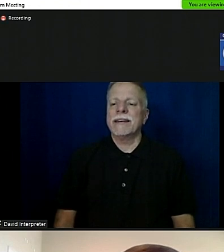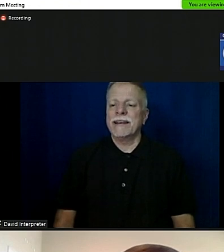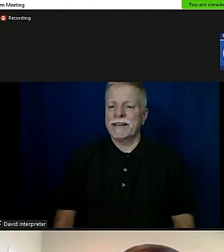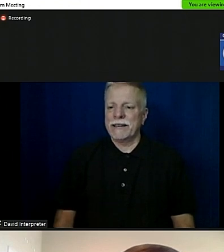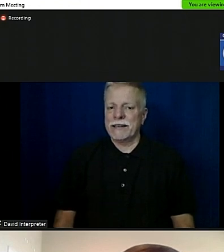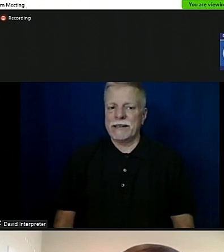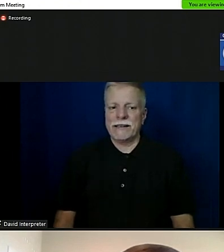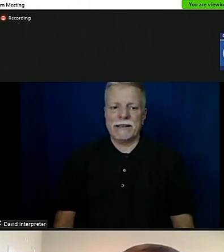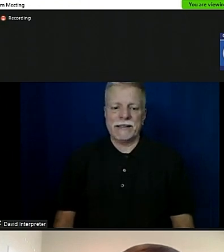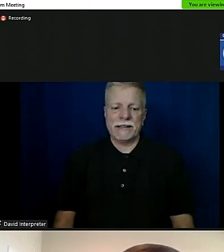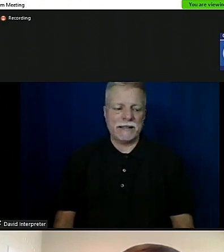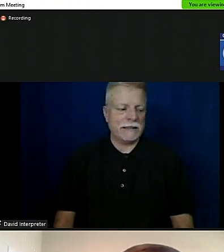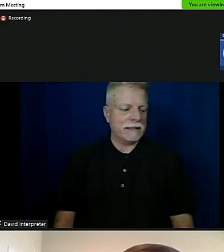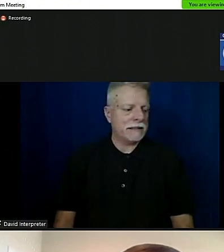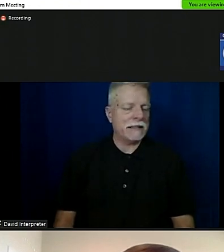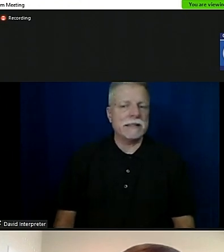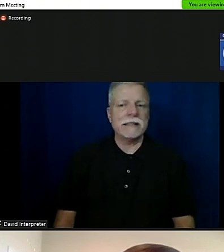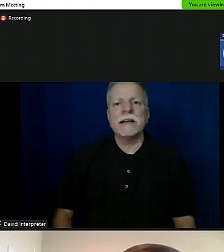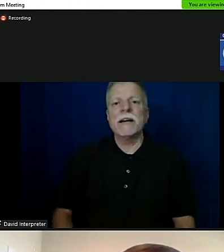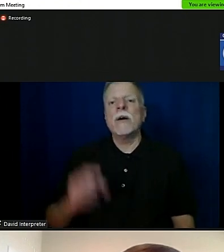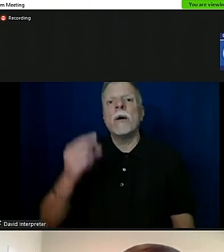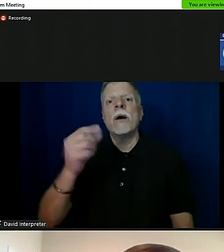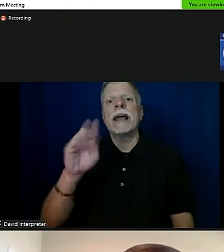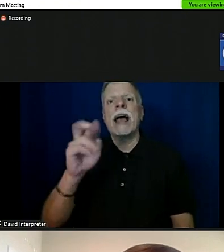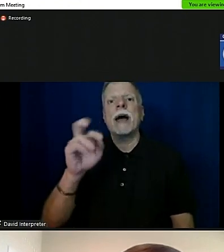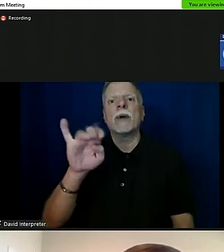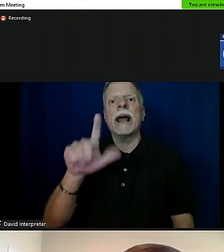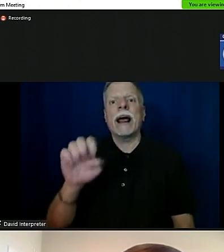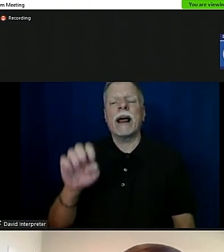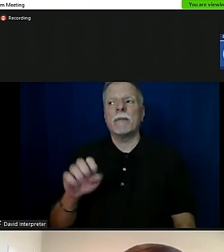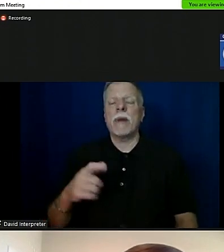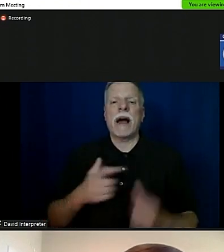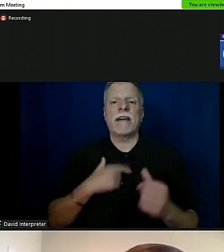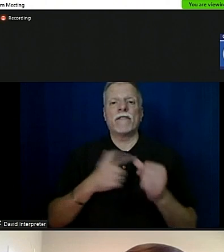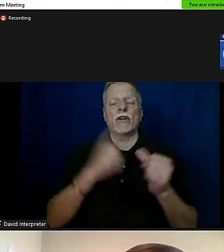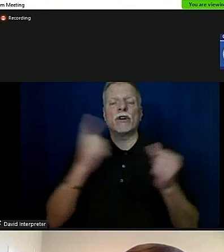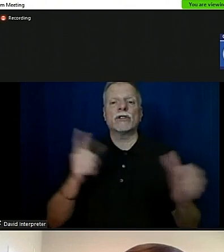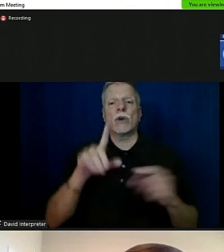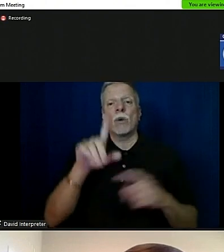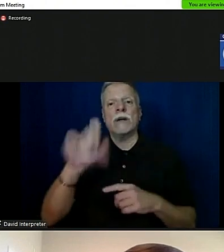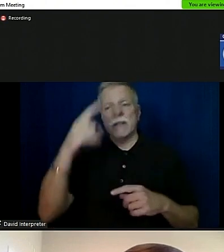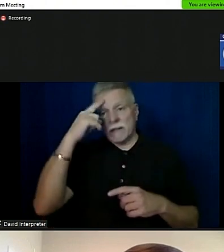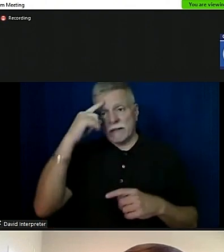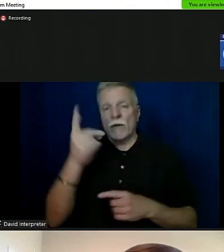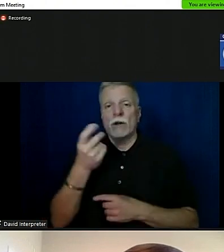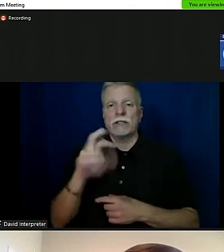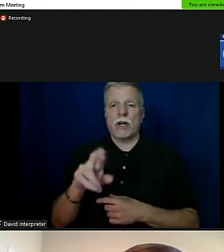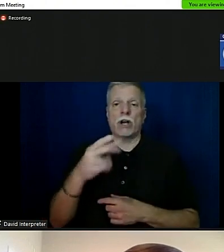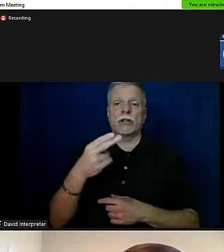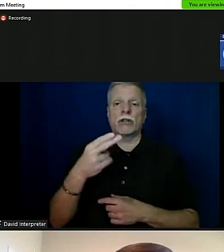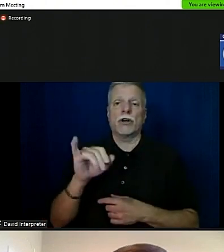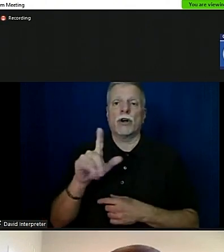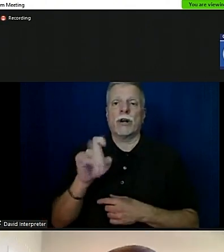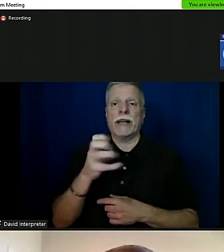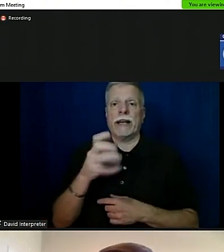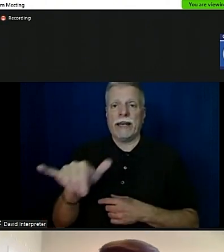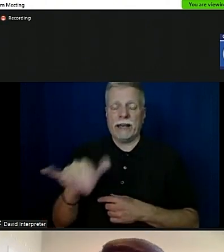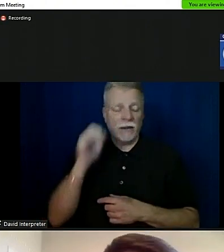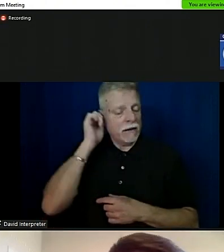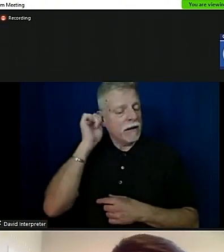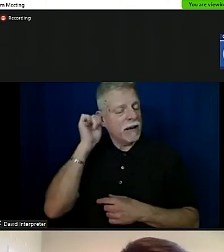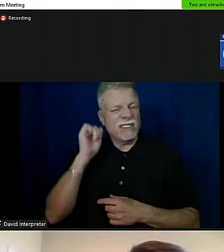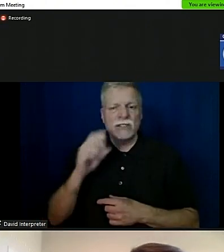Got it. Thanks so much. My first question is for Dr. Herlihy. Just a quick follow-up on one of the questions that